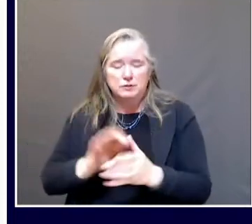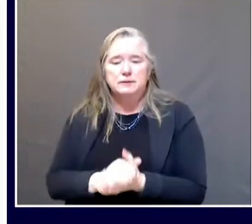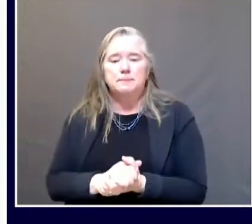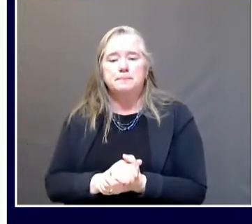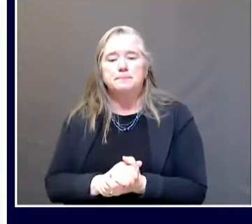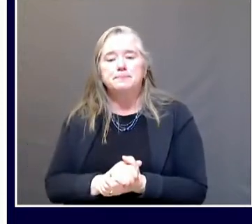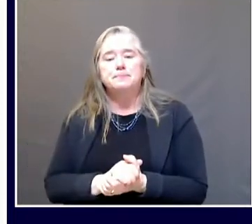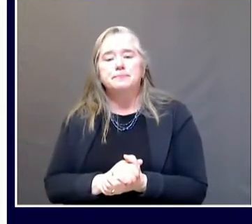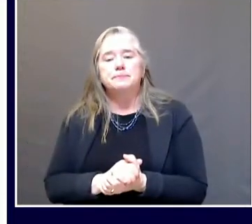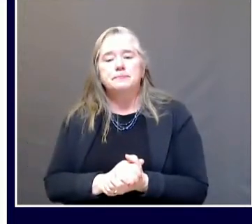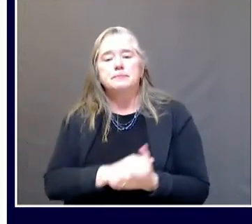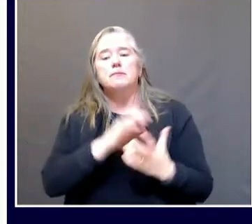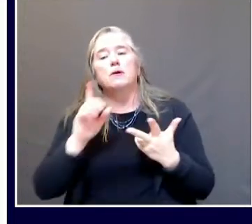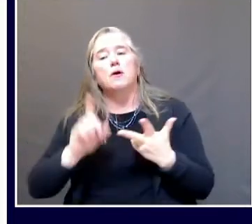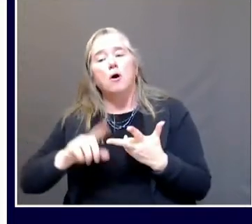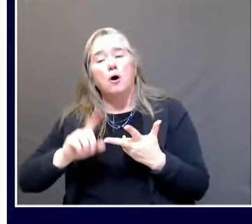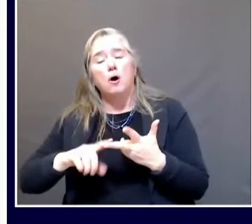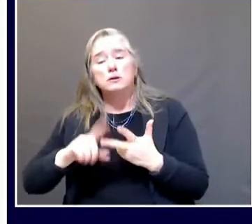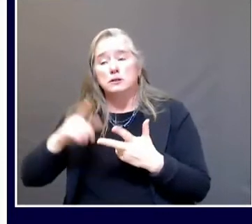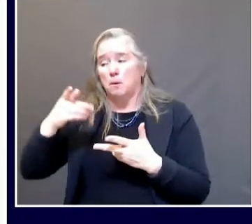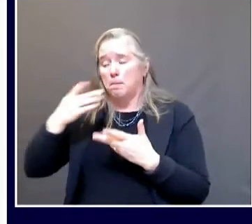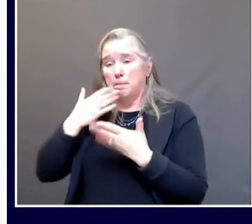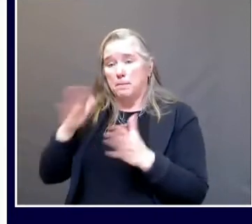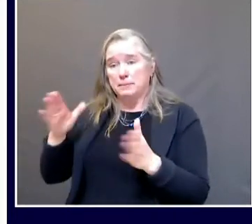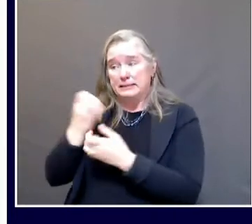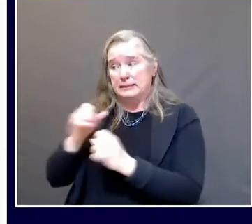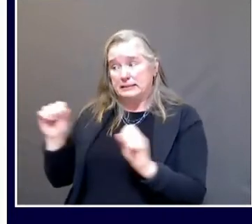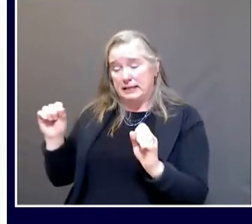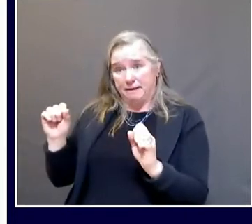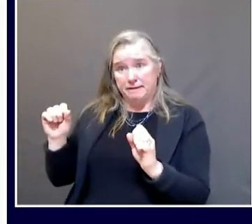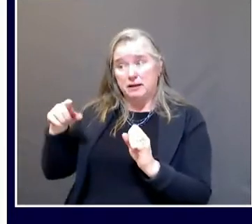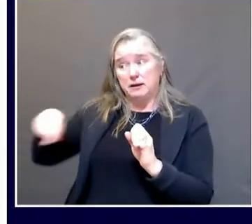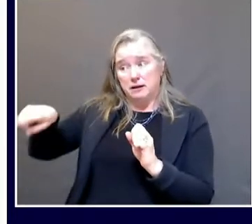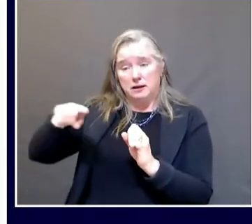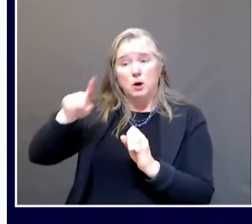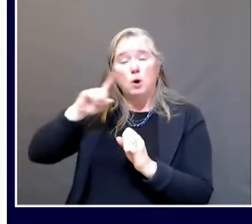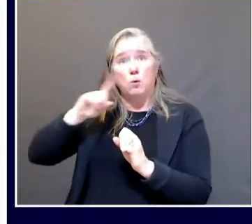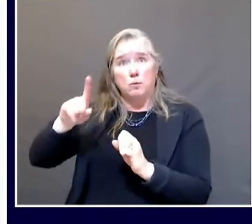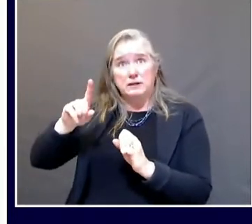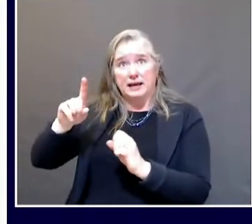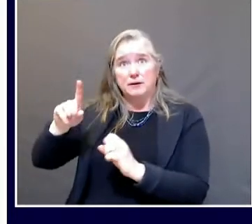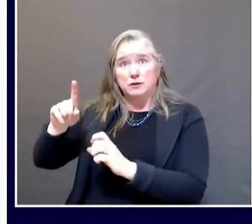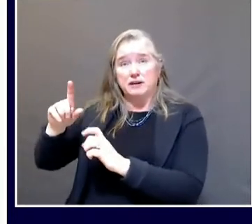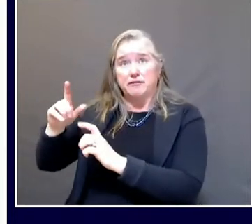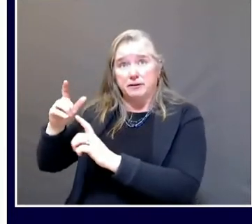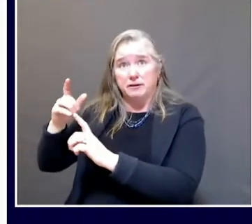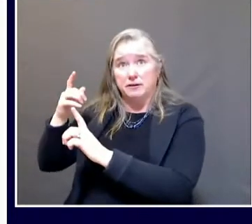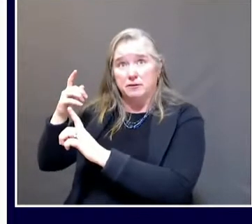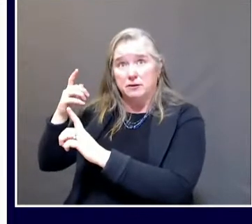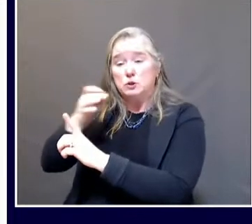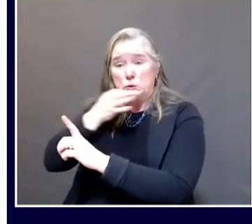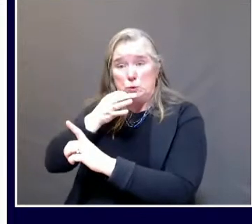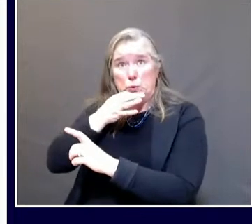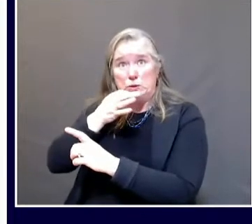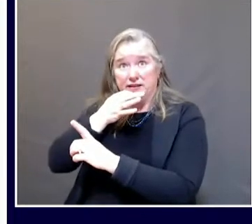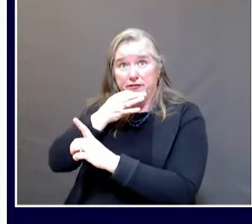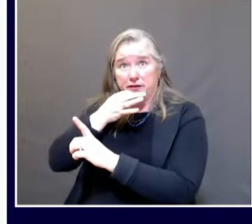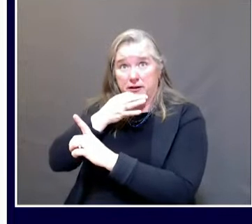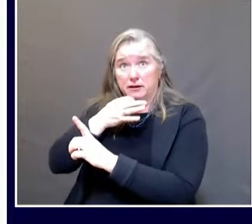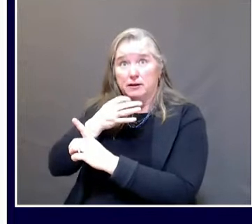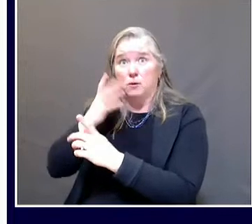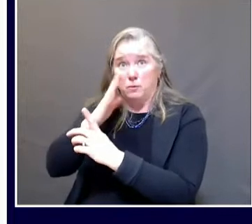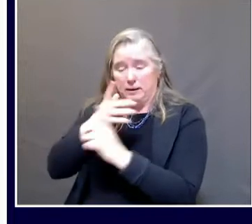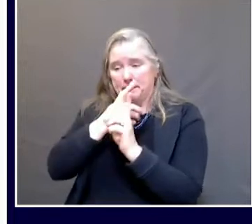be vaccinated this coming week with 2,600 doses going to our emergency medical services to help vaccinate